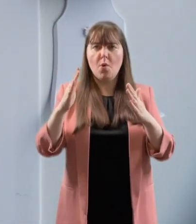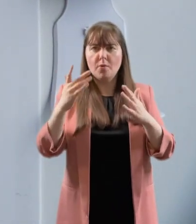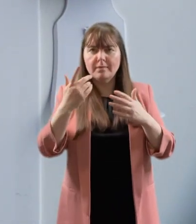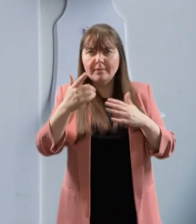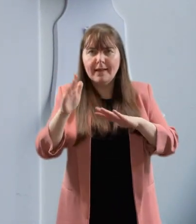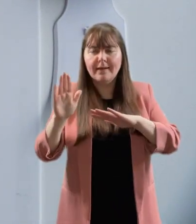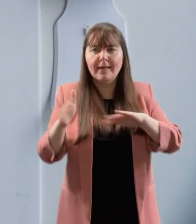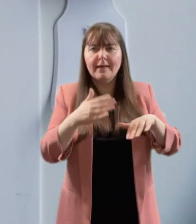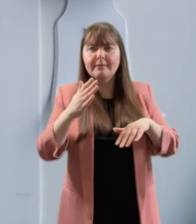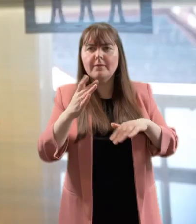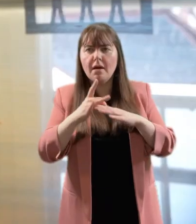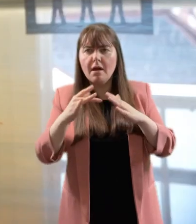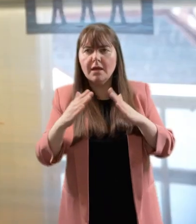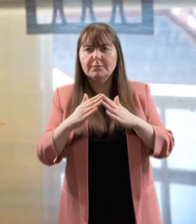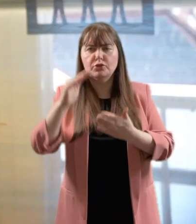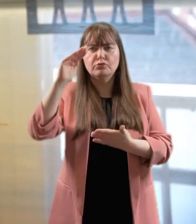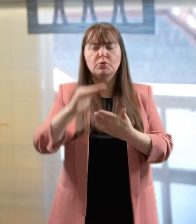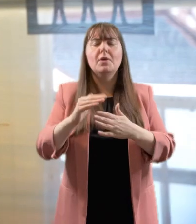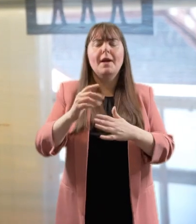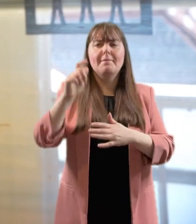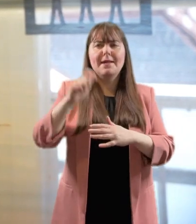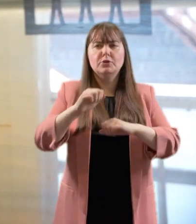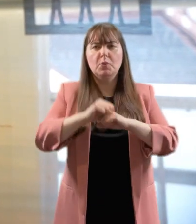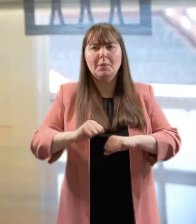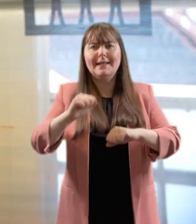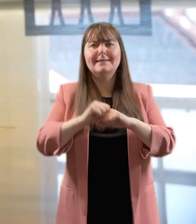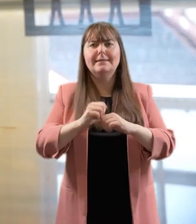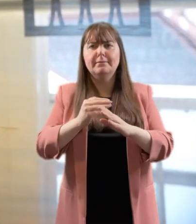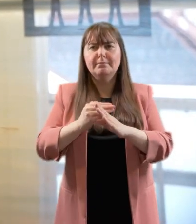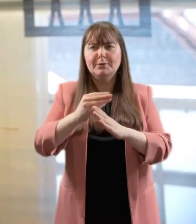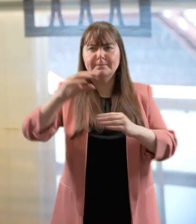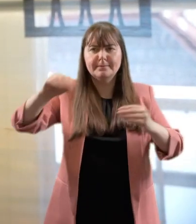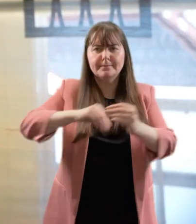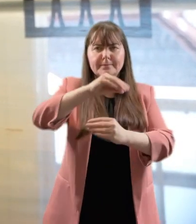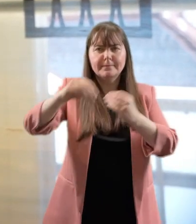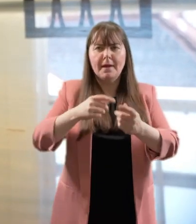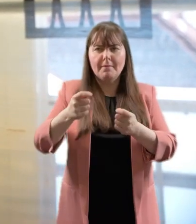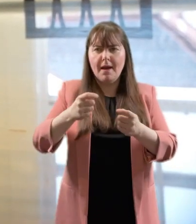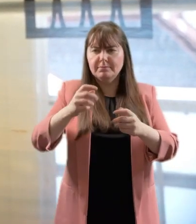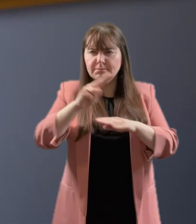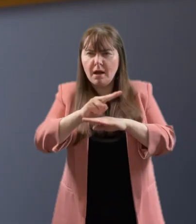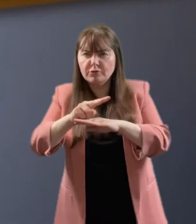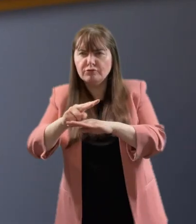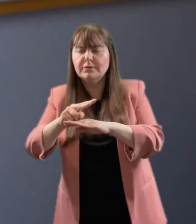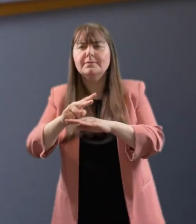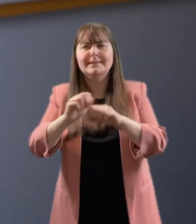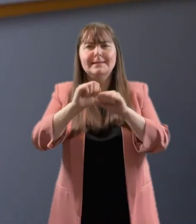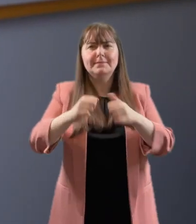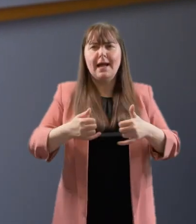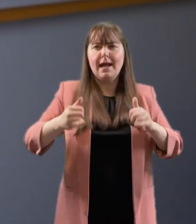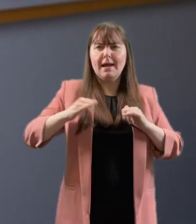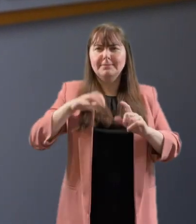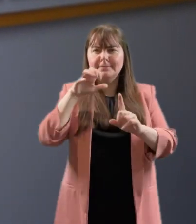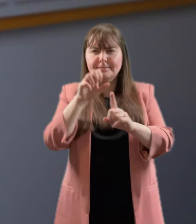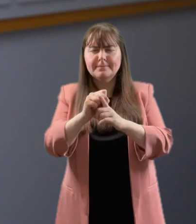as earlier in the day discharges, reduced patient wait times, quicker bed turnover and improved length of stay management are monitored.